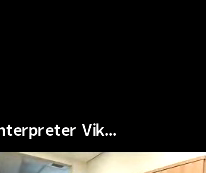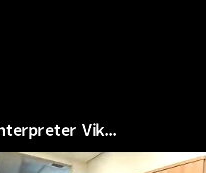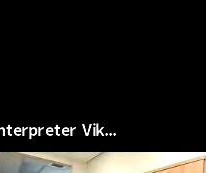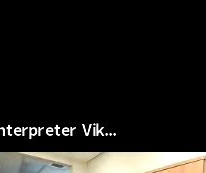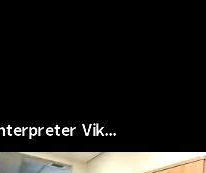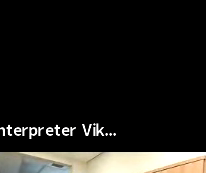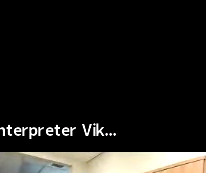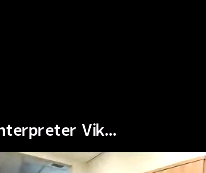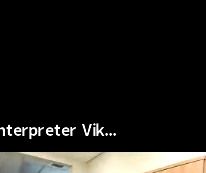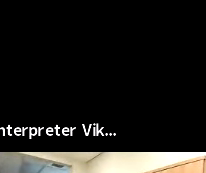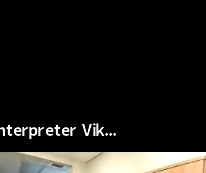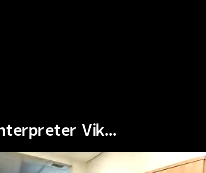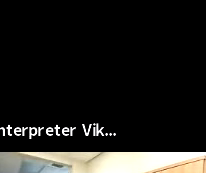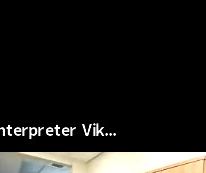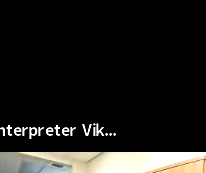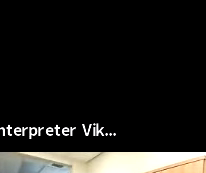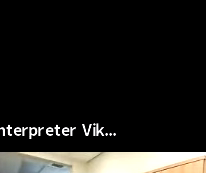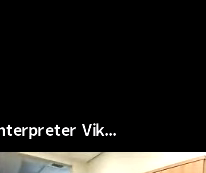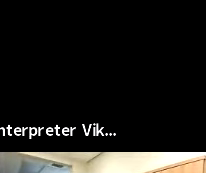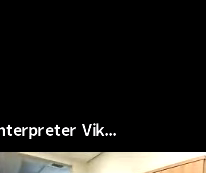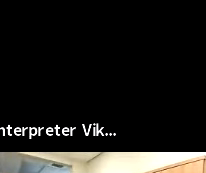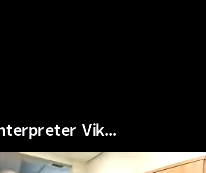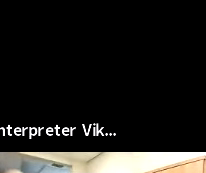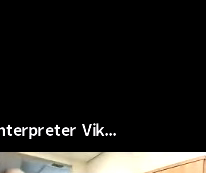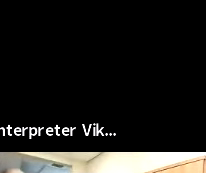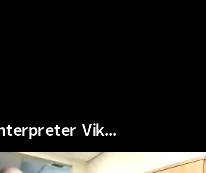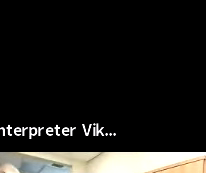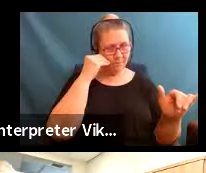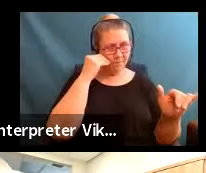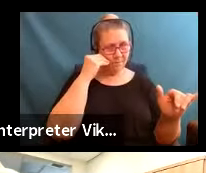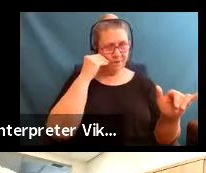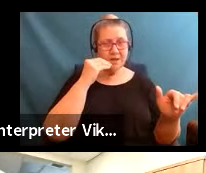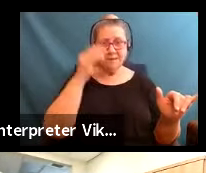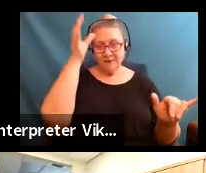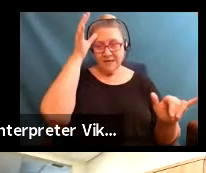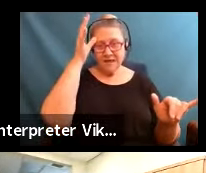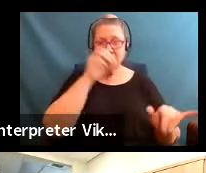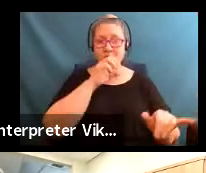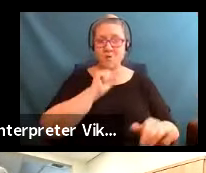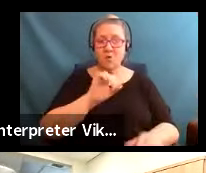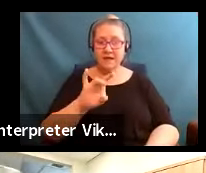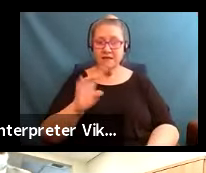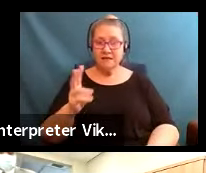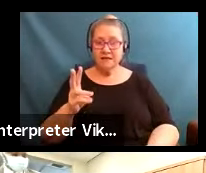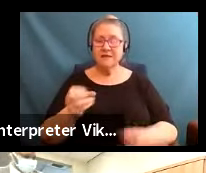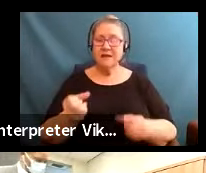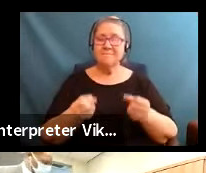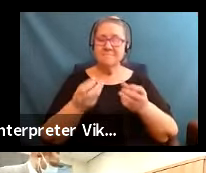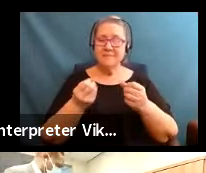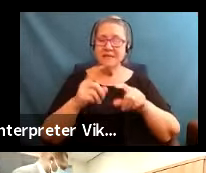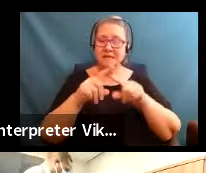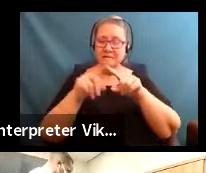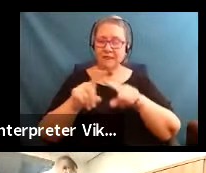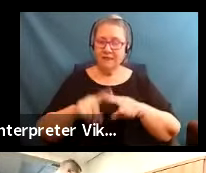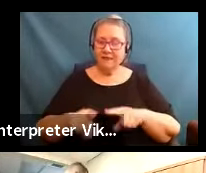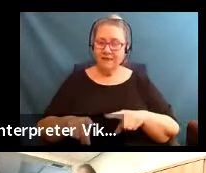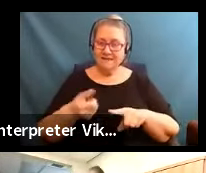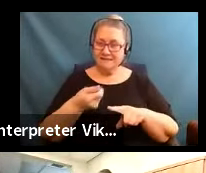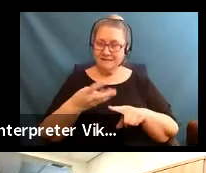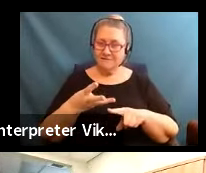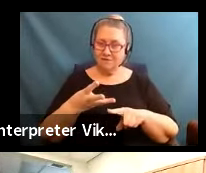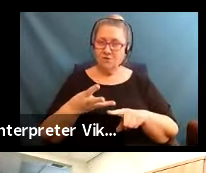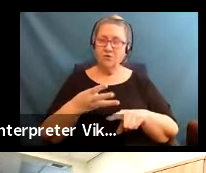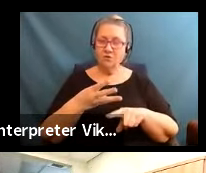to stay home. My dad's 86. He's got multiple comorbidities. He belongs to a large health